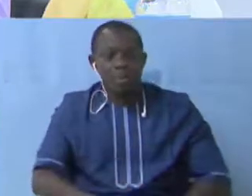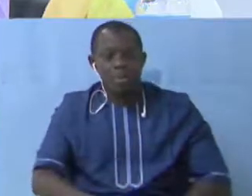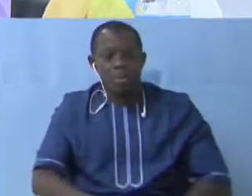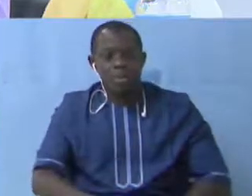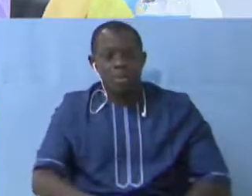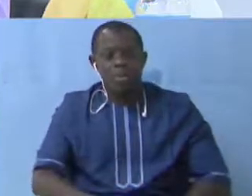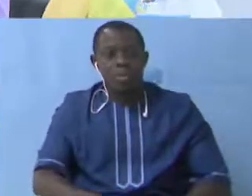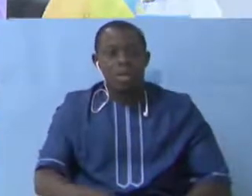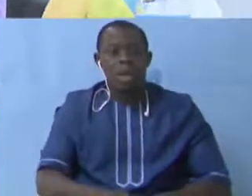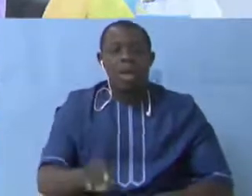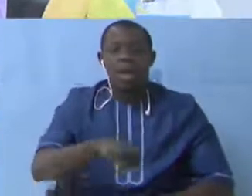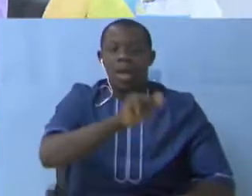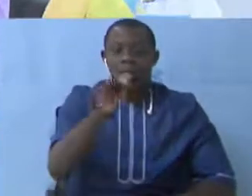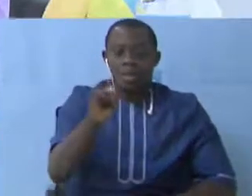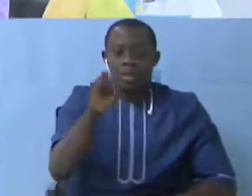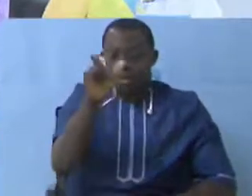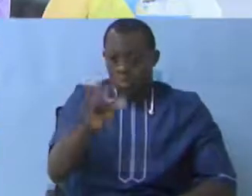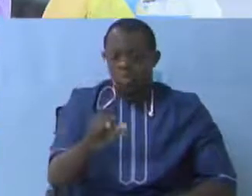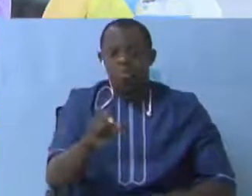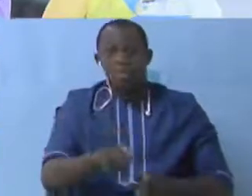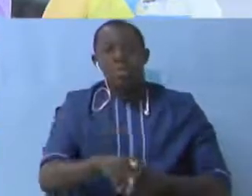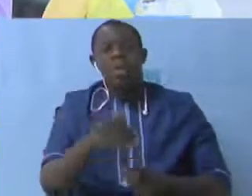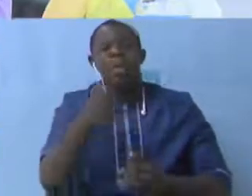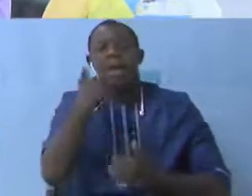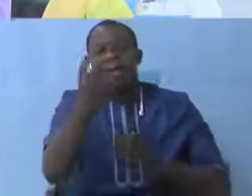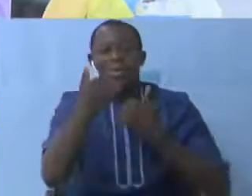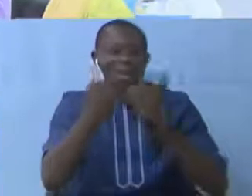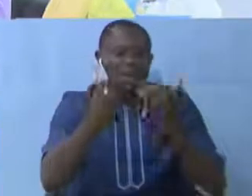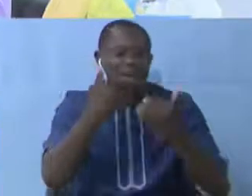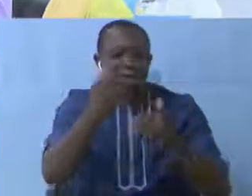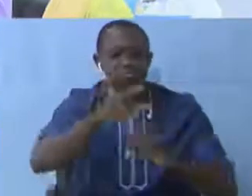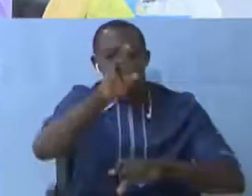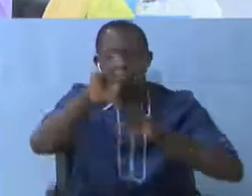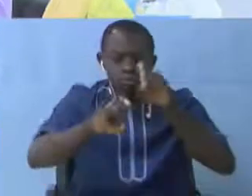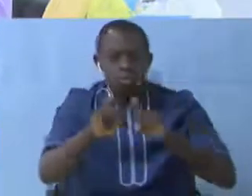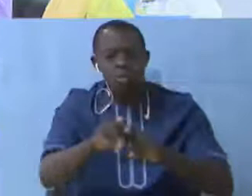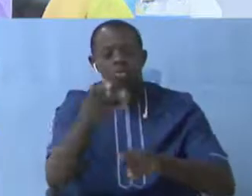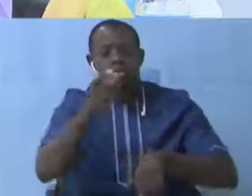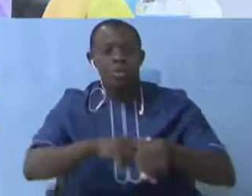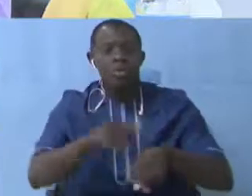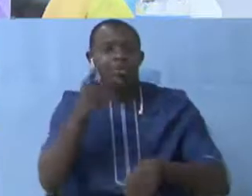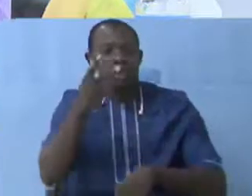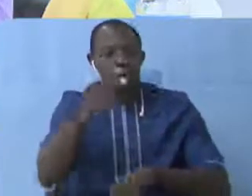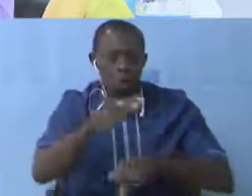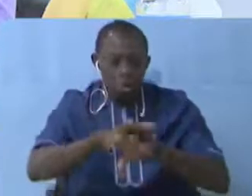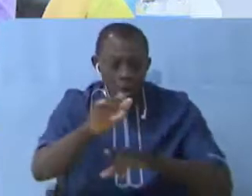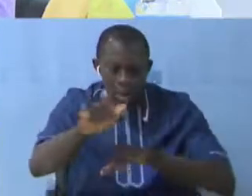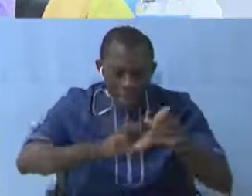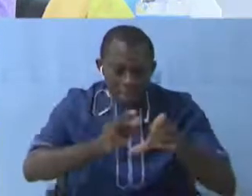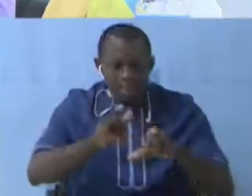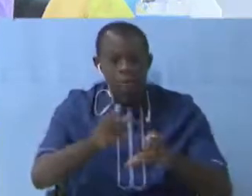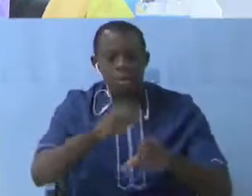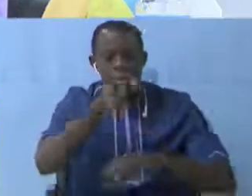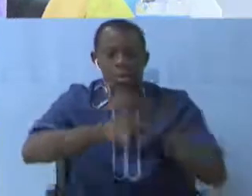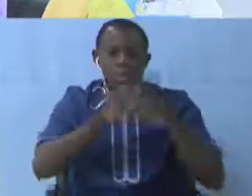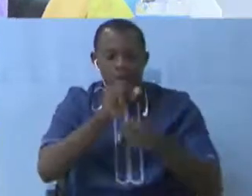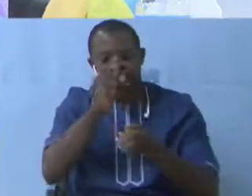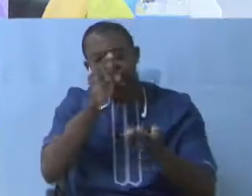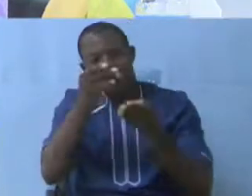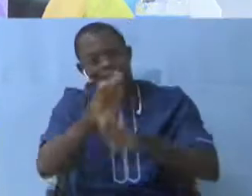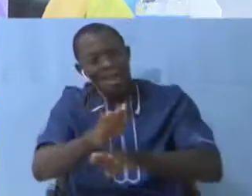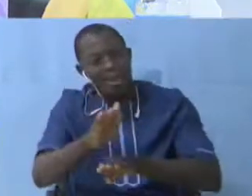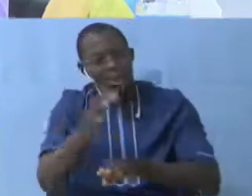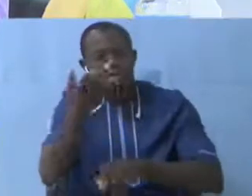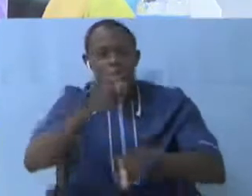kept asking us if it is true, because she will see online sometimes that the husband is dead, sometimes she doesn't know, and she needs